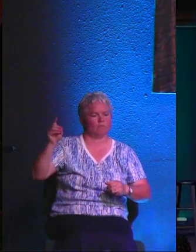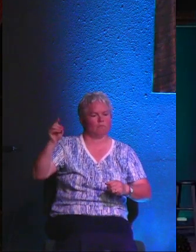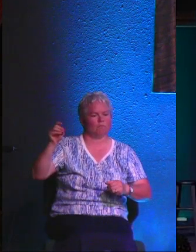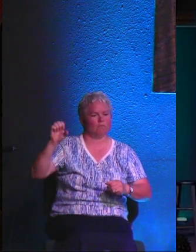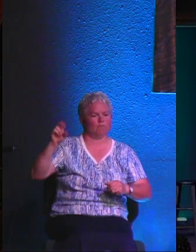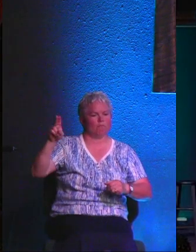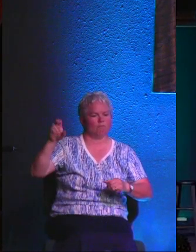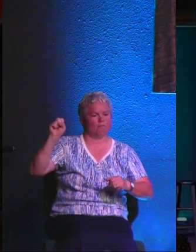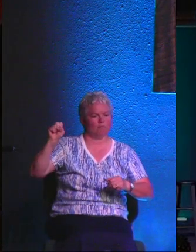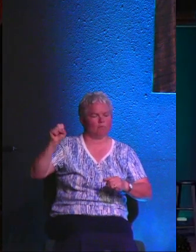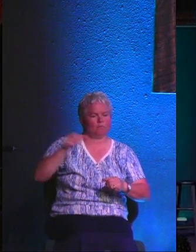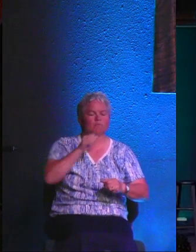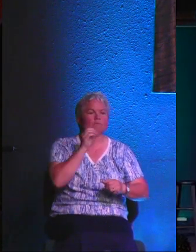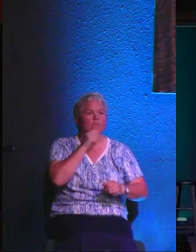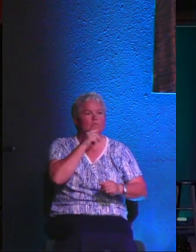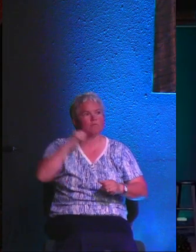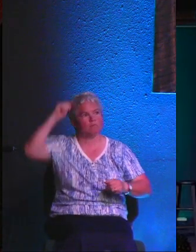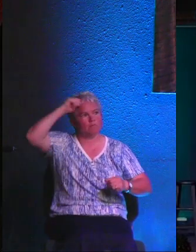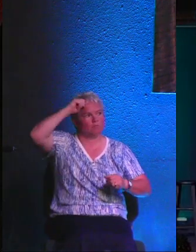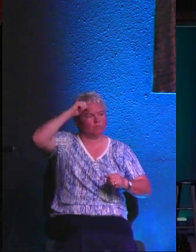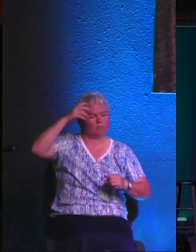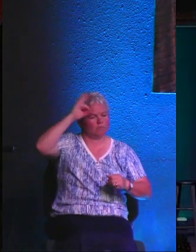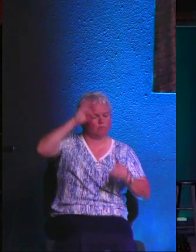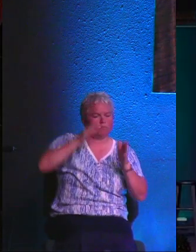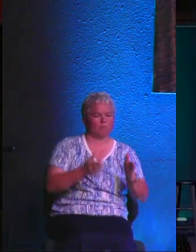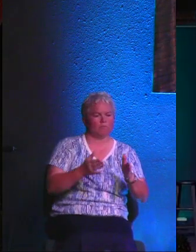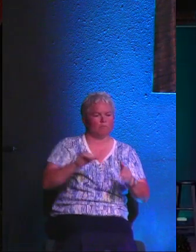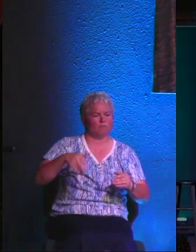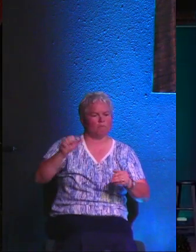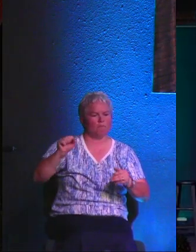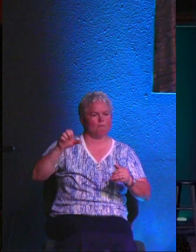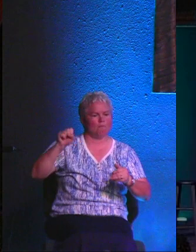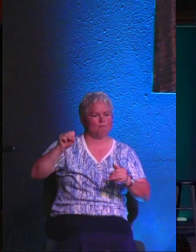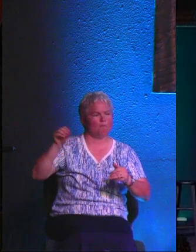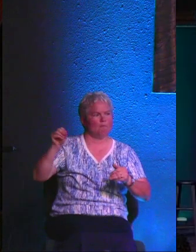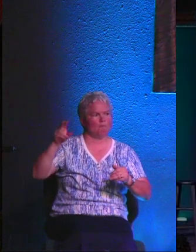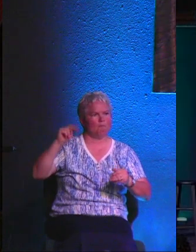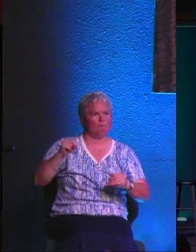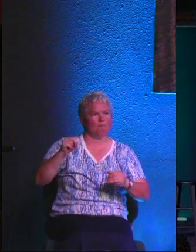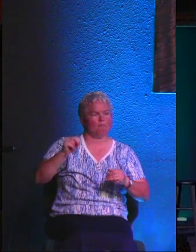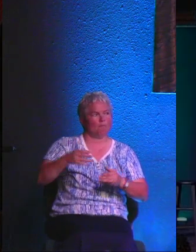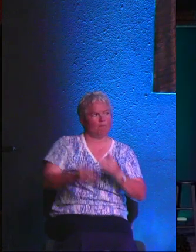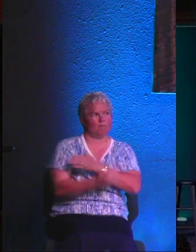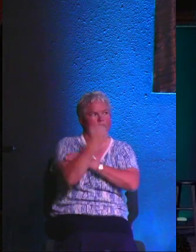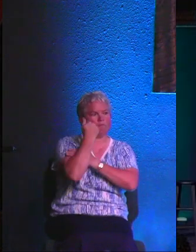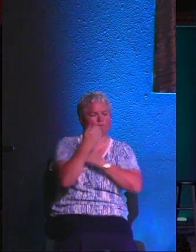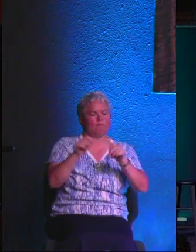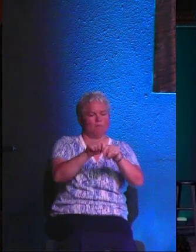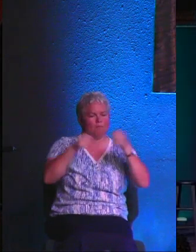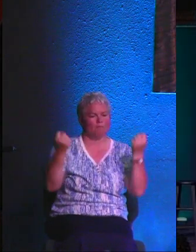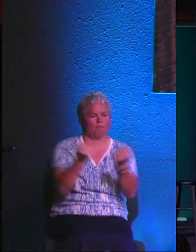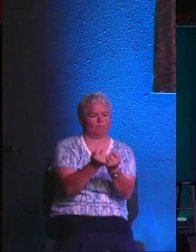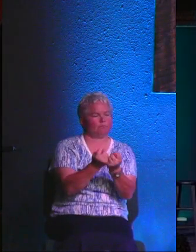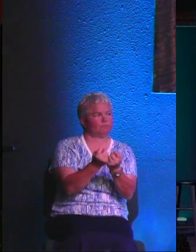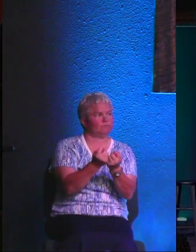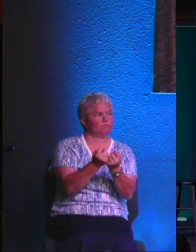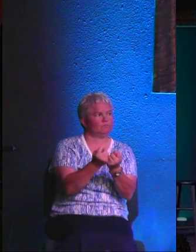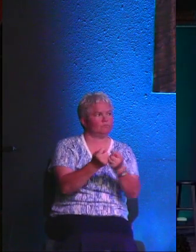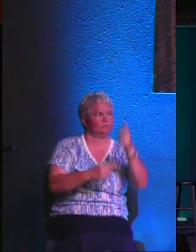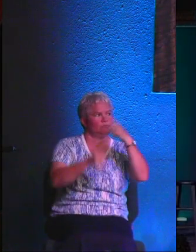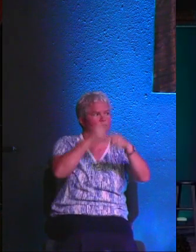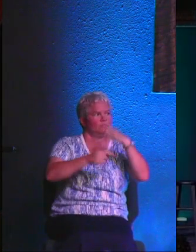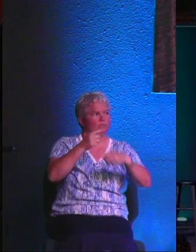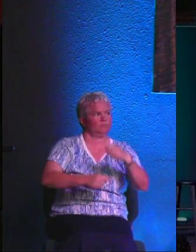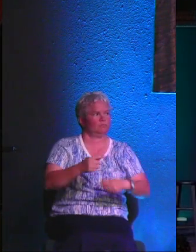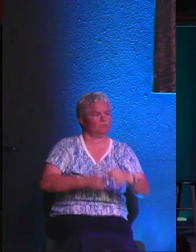talking about youth. And Pastor Jason and I were talking this morning about the teens and what is happening and just all of the pressure that's